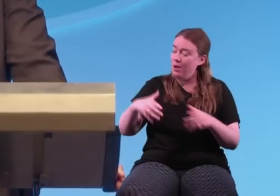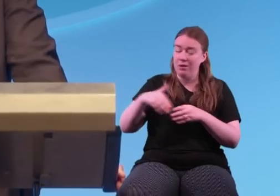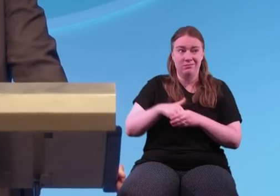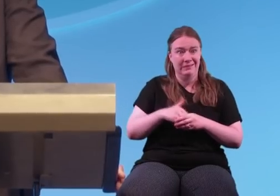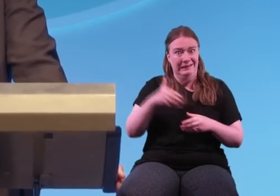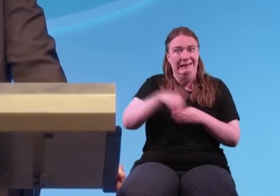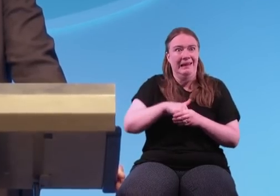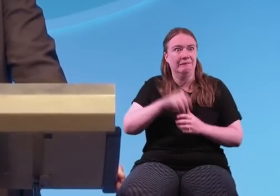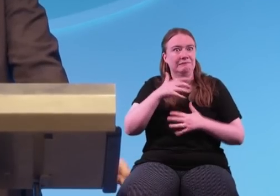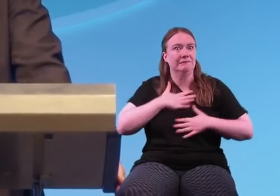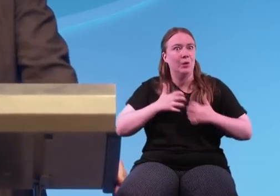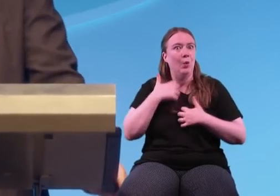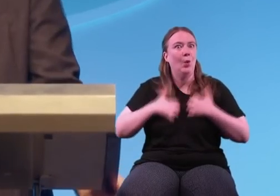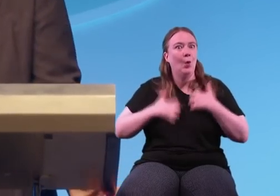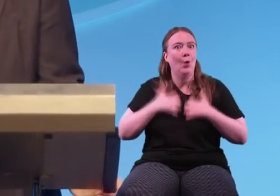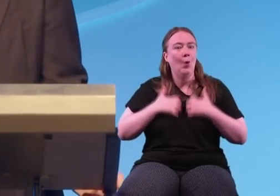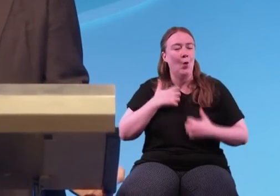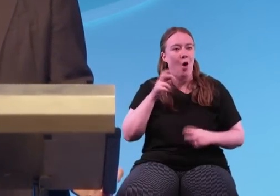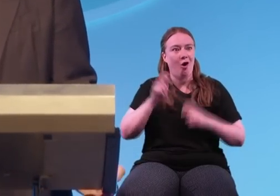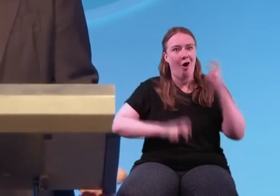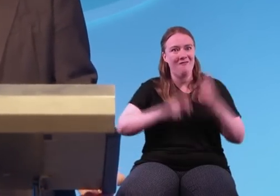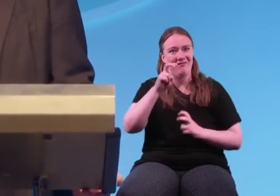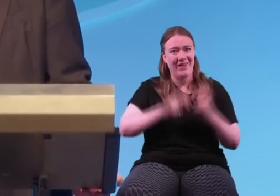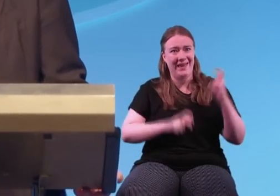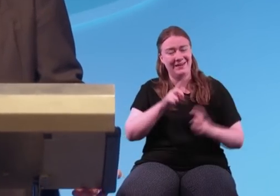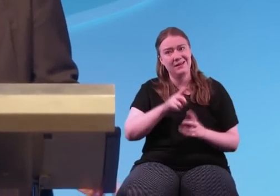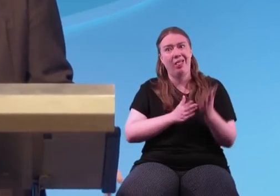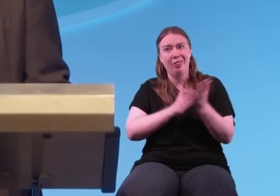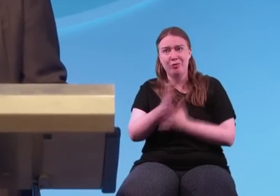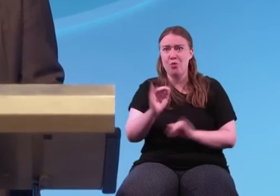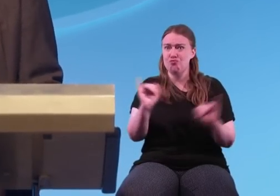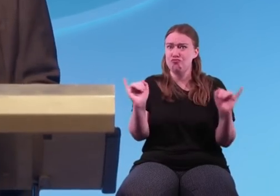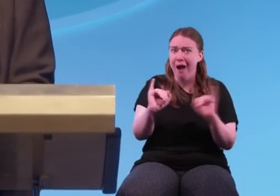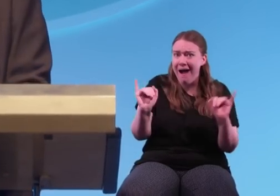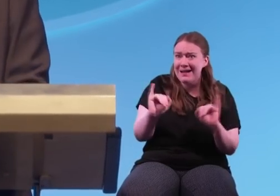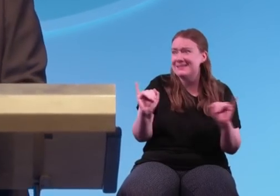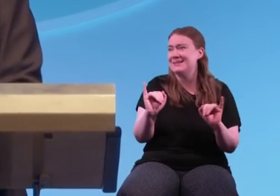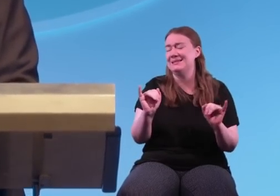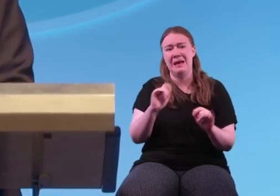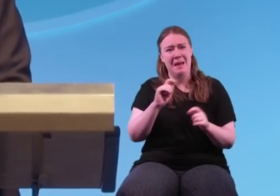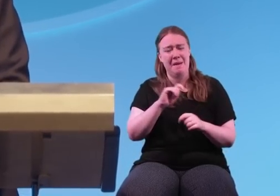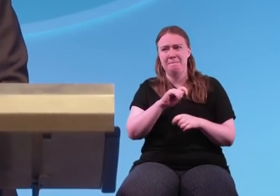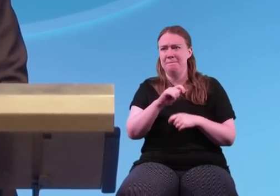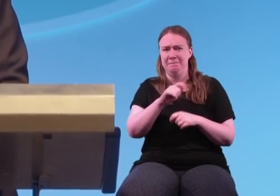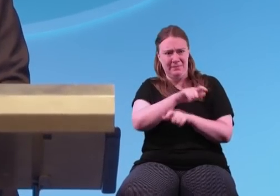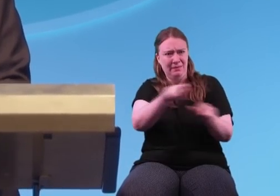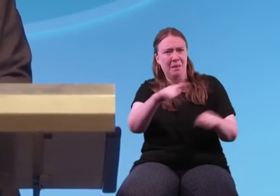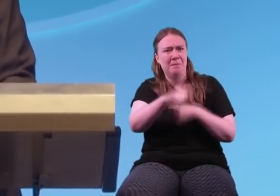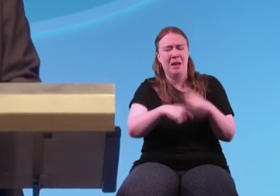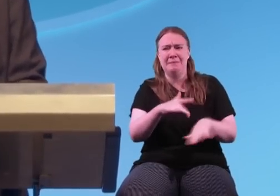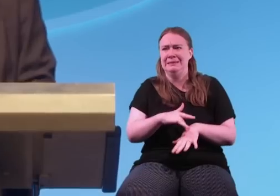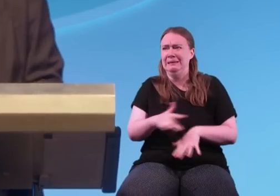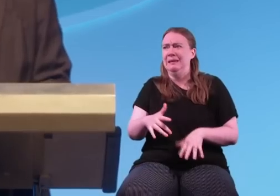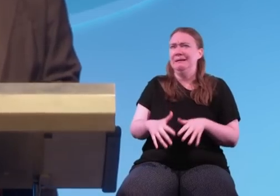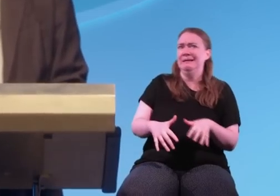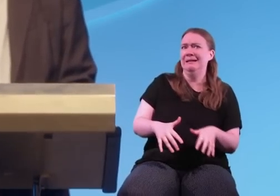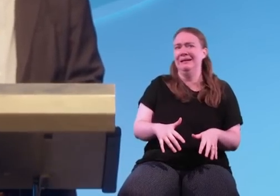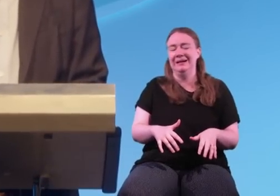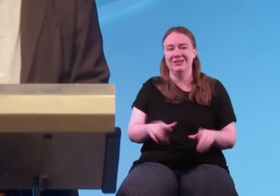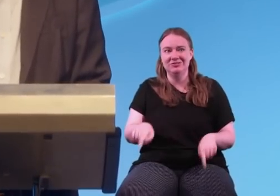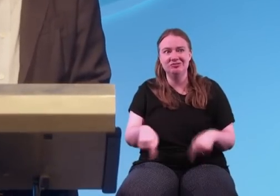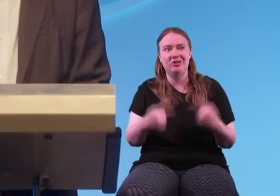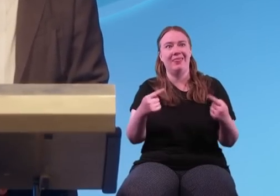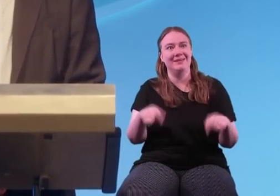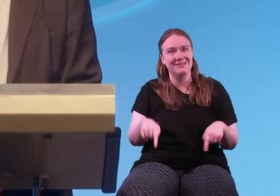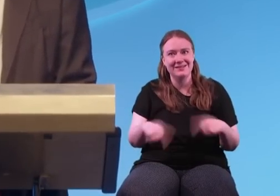conflict, the fearfulness that comes as a result of crises which create a sensitivity, the routine challenges